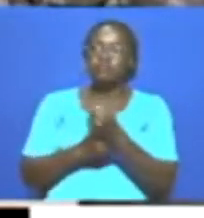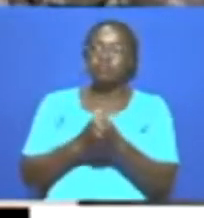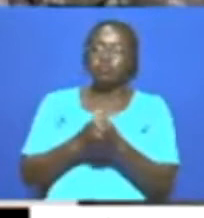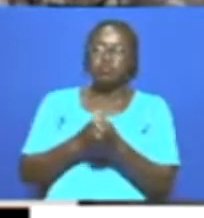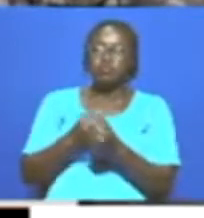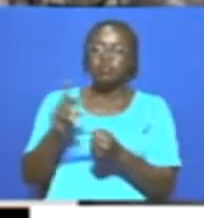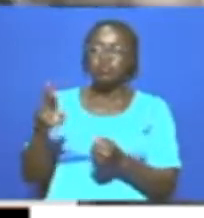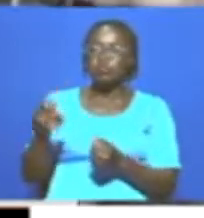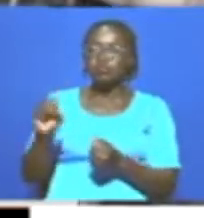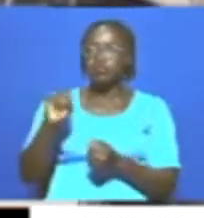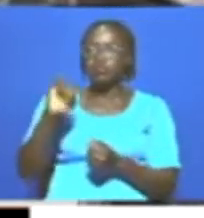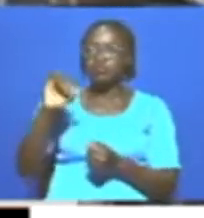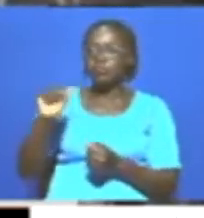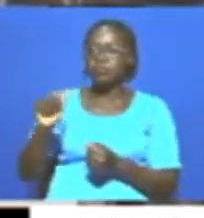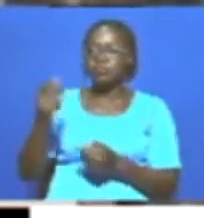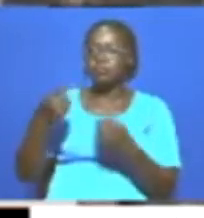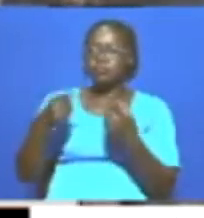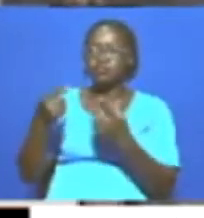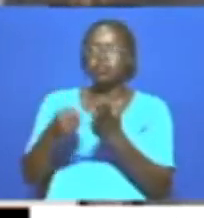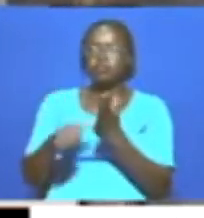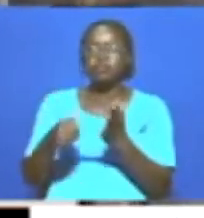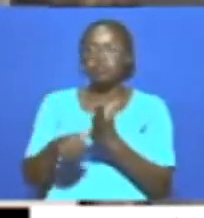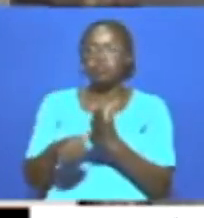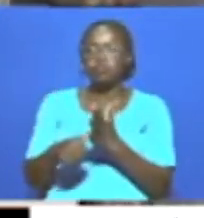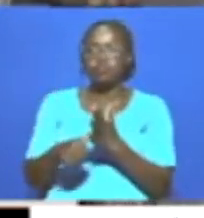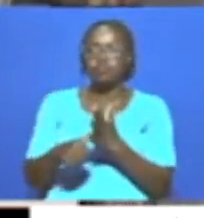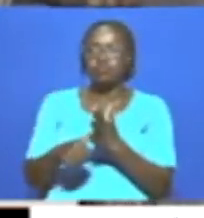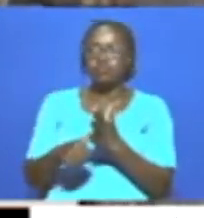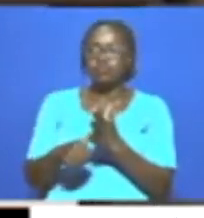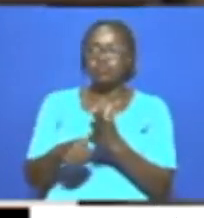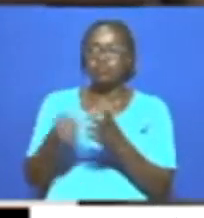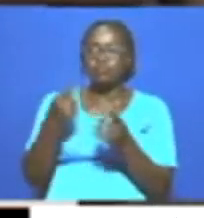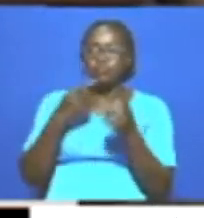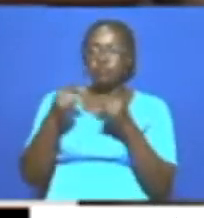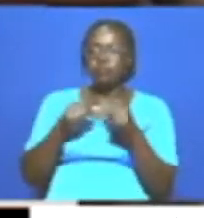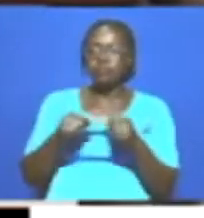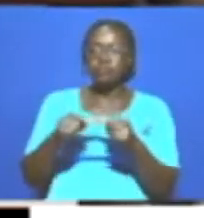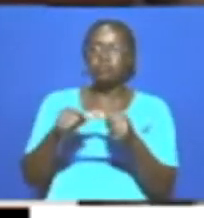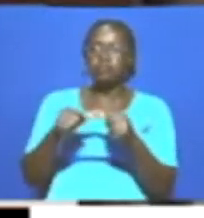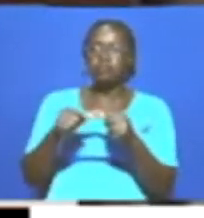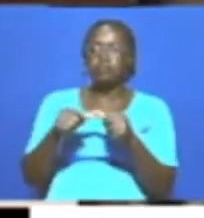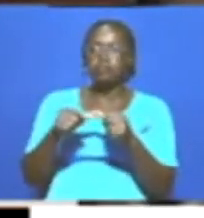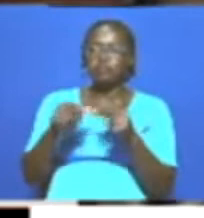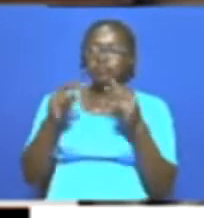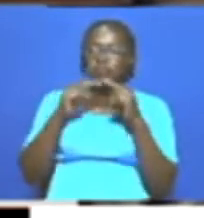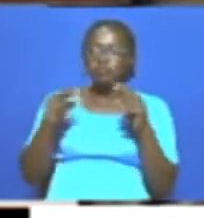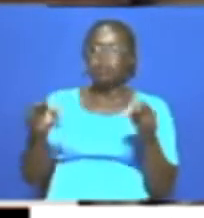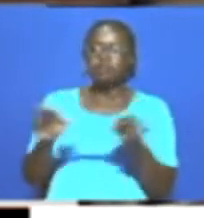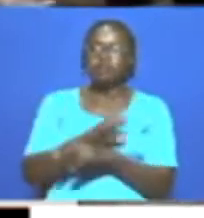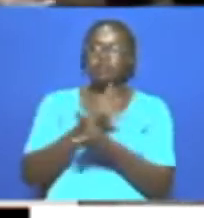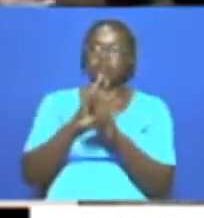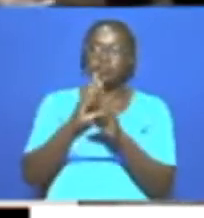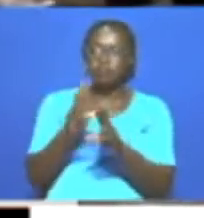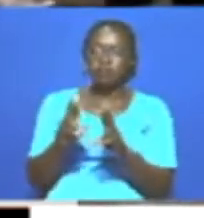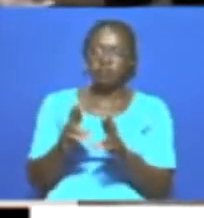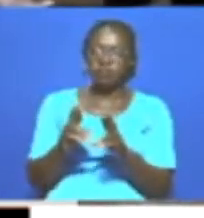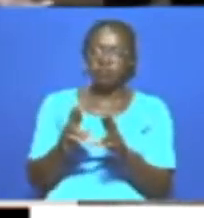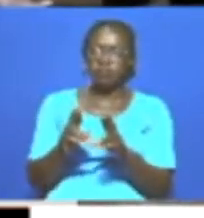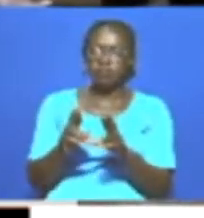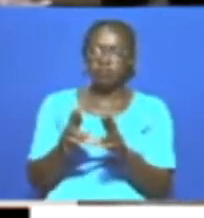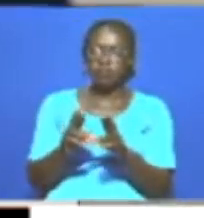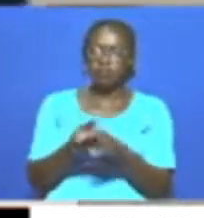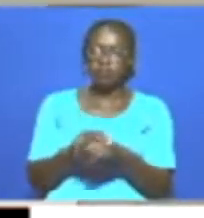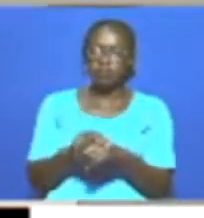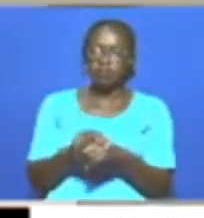Ukraine in overcoming difficulties, keep the talks going, and bring about a peaceful outcome.